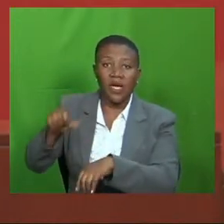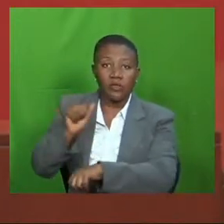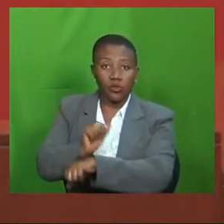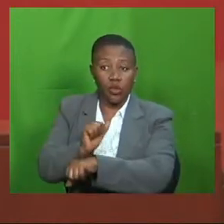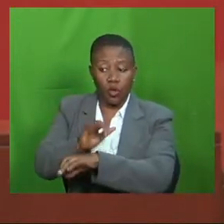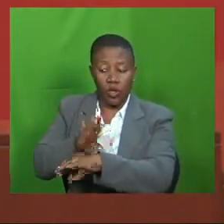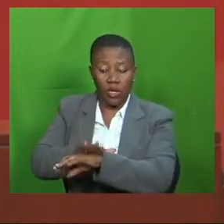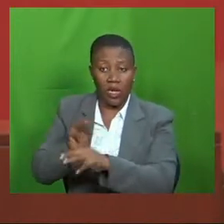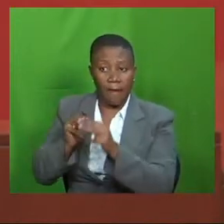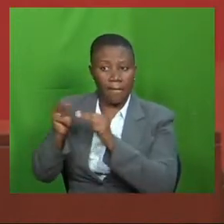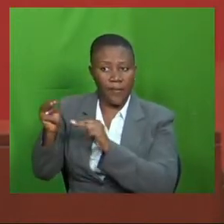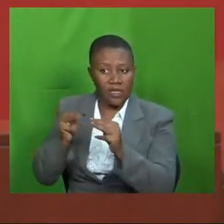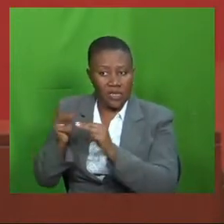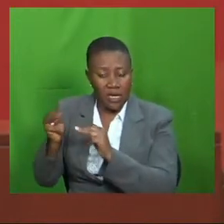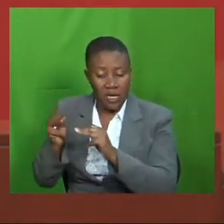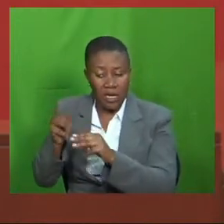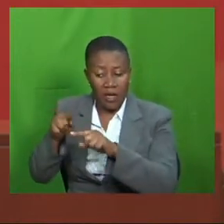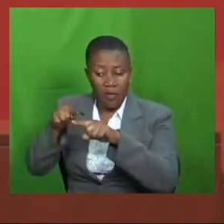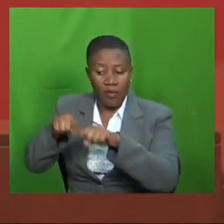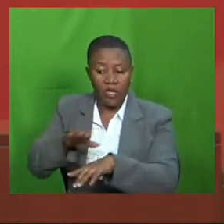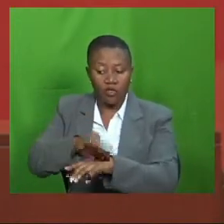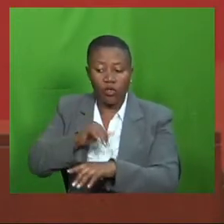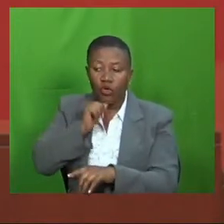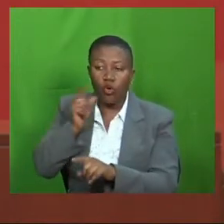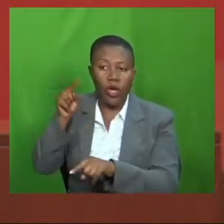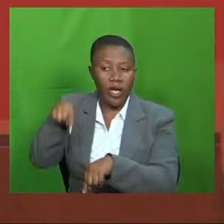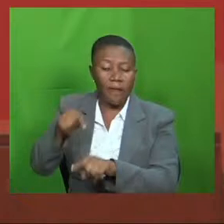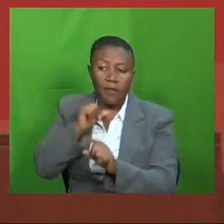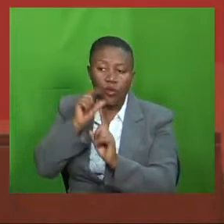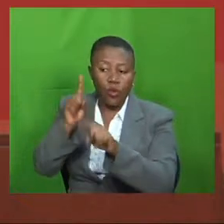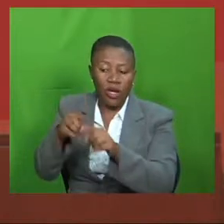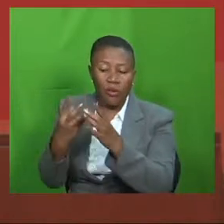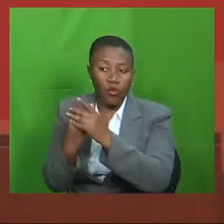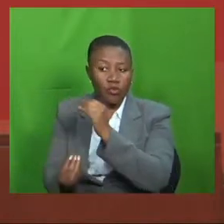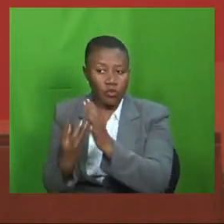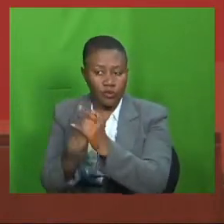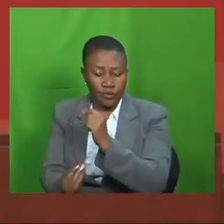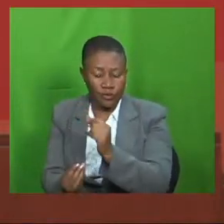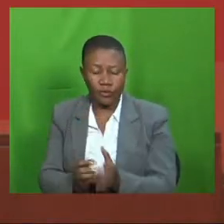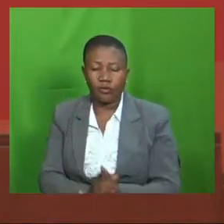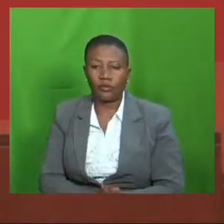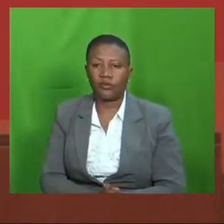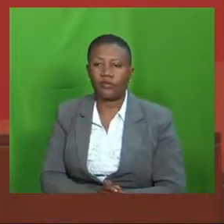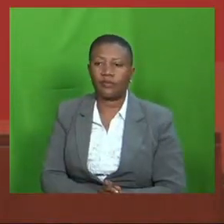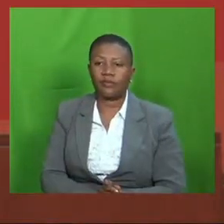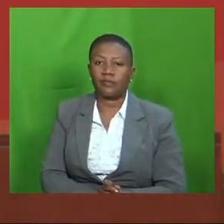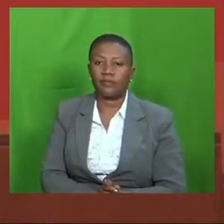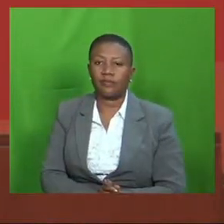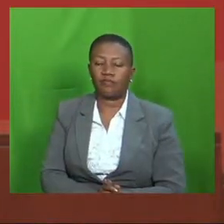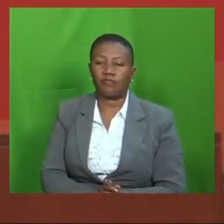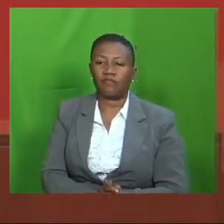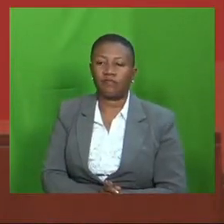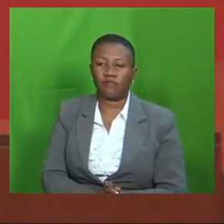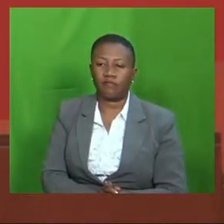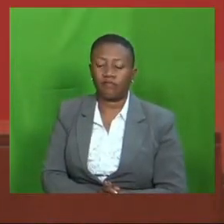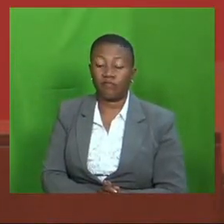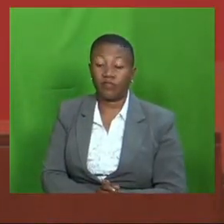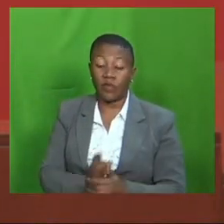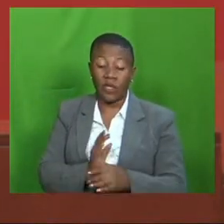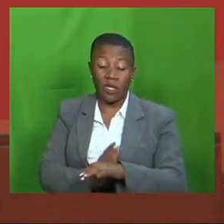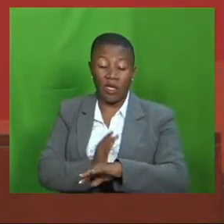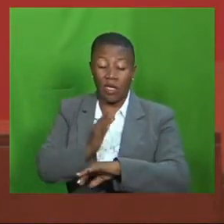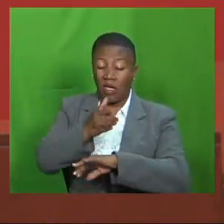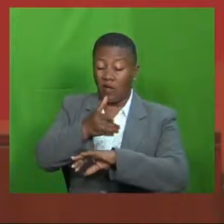of absenteeism and what steps should be taken in that respect. After a careful